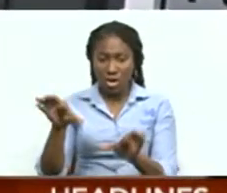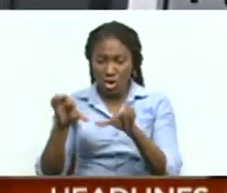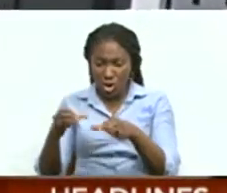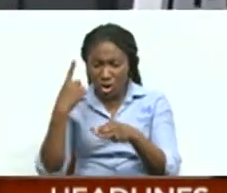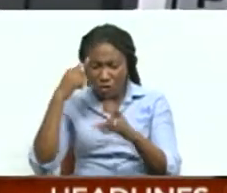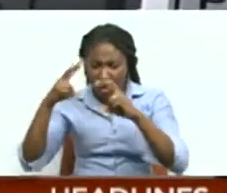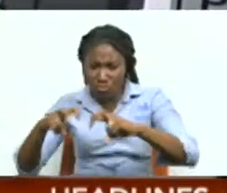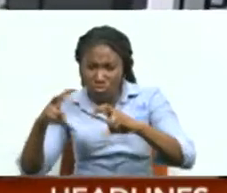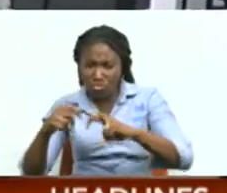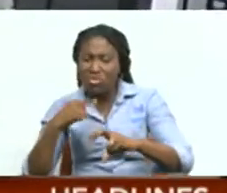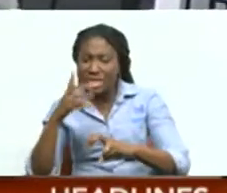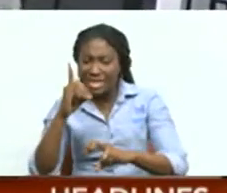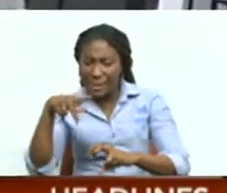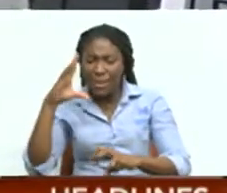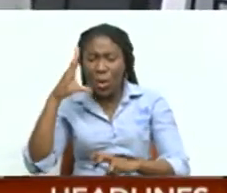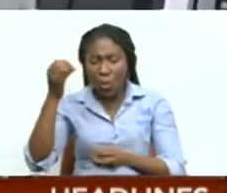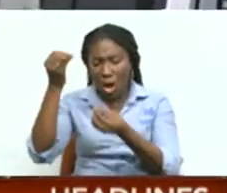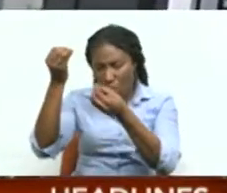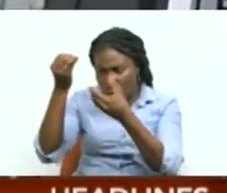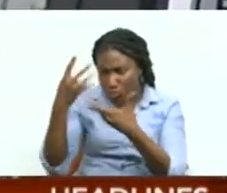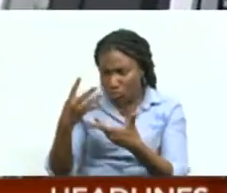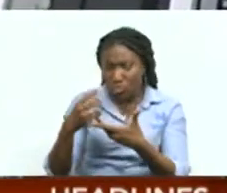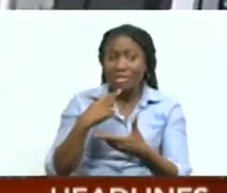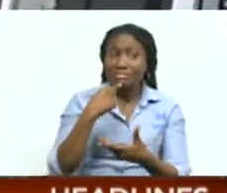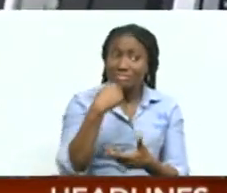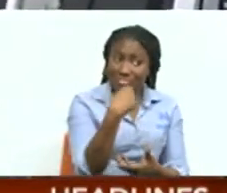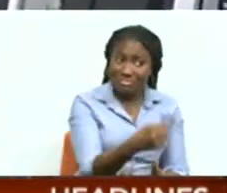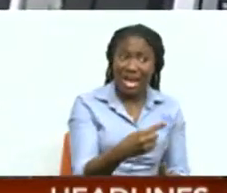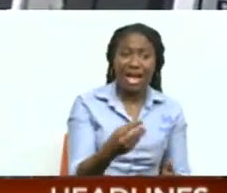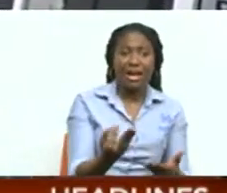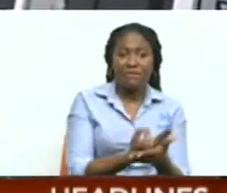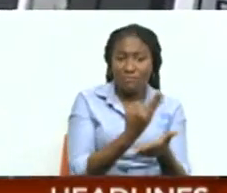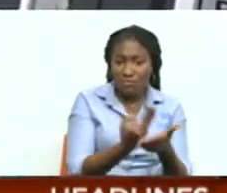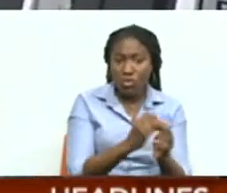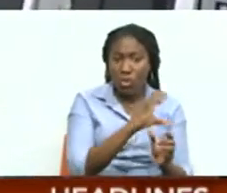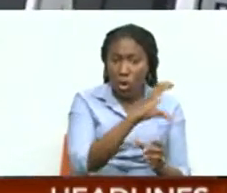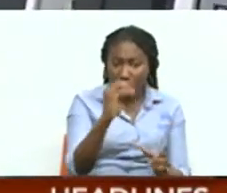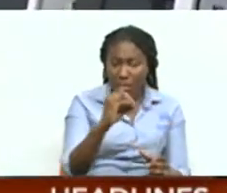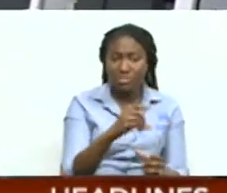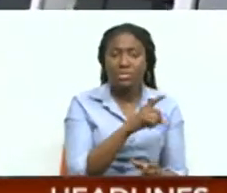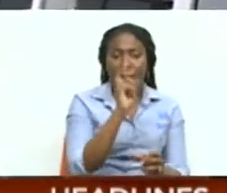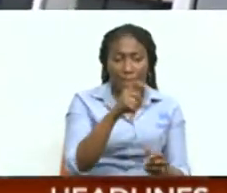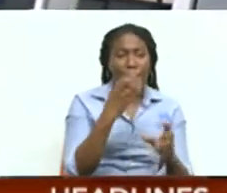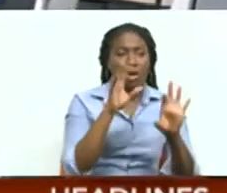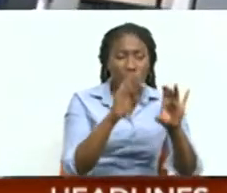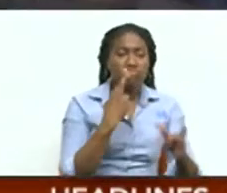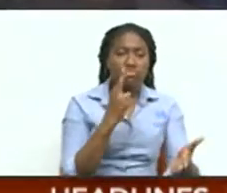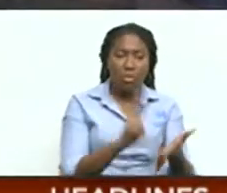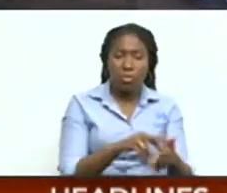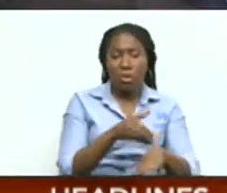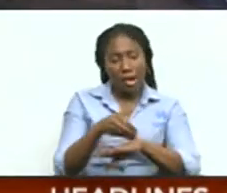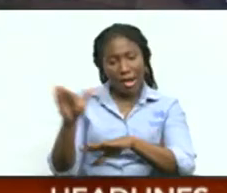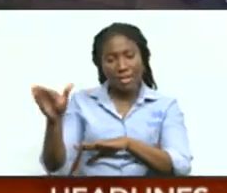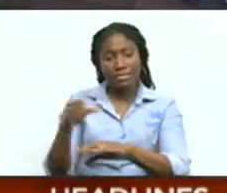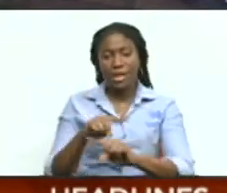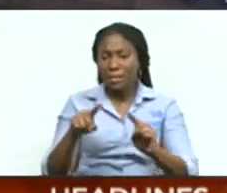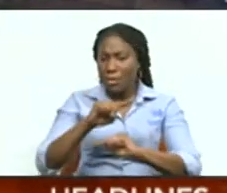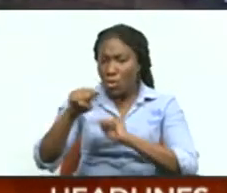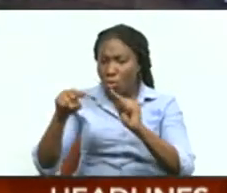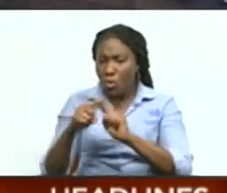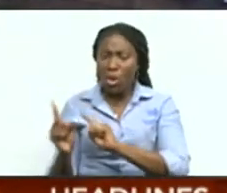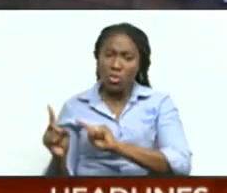DPP would advise the financial institutions that he consented to police obtaining a statement from them. But when investigators go